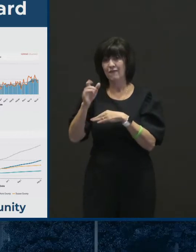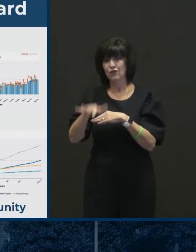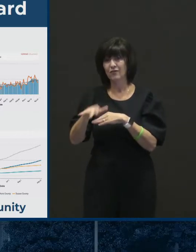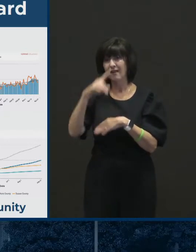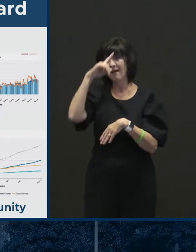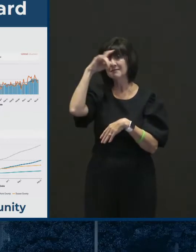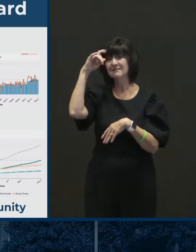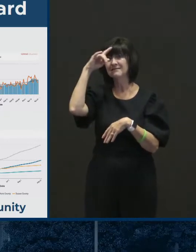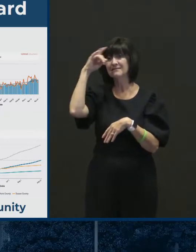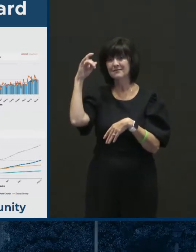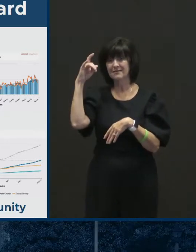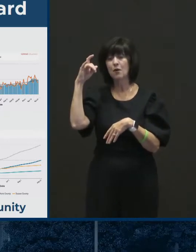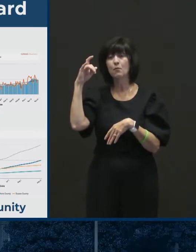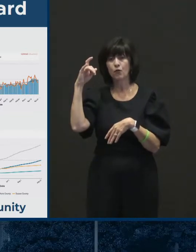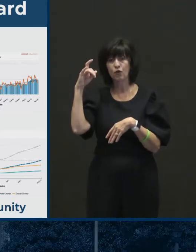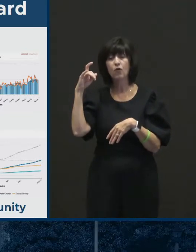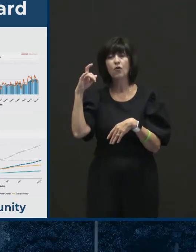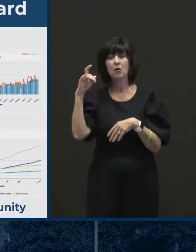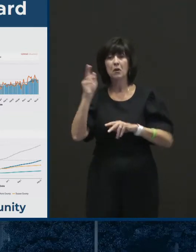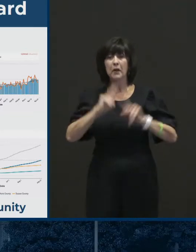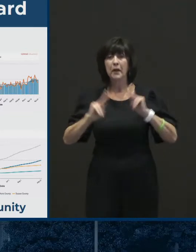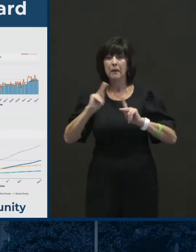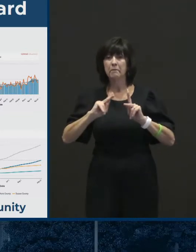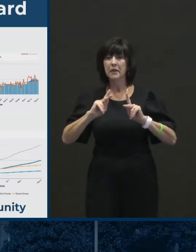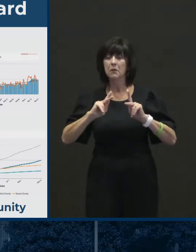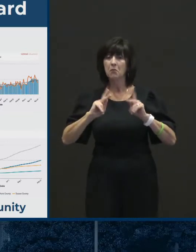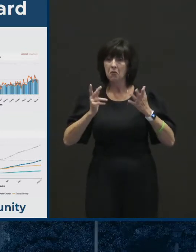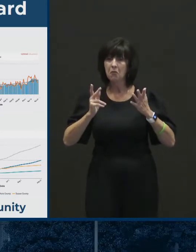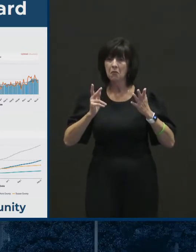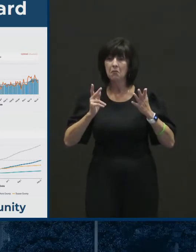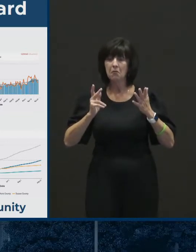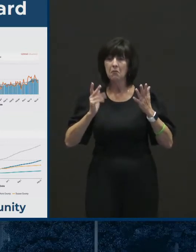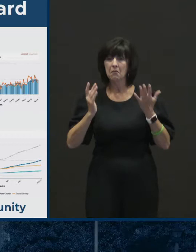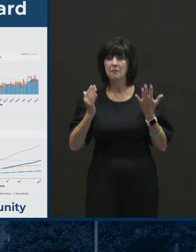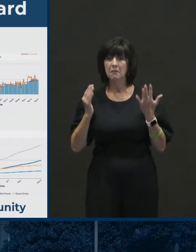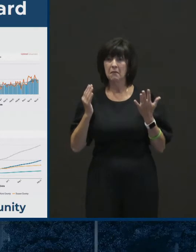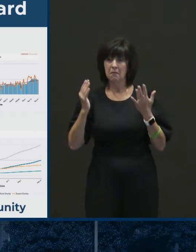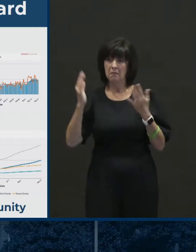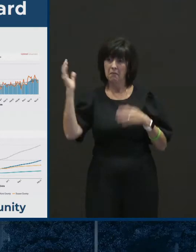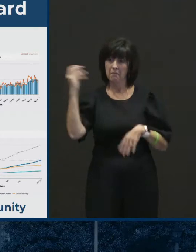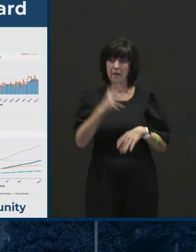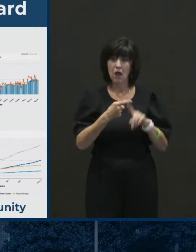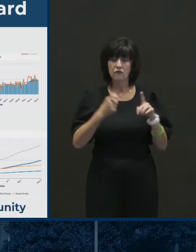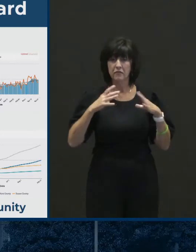summer, and just not where we want to be today.